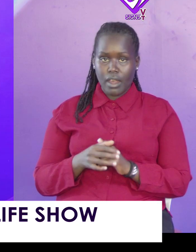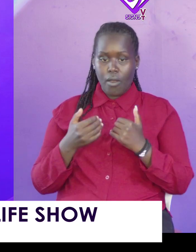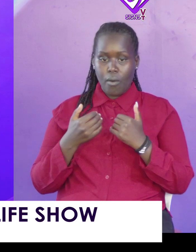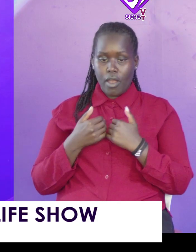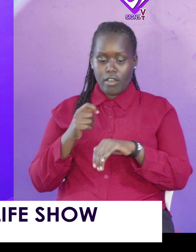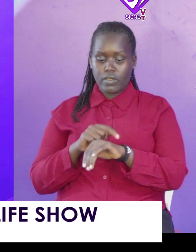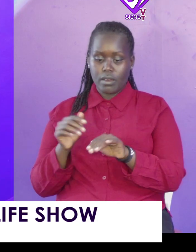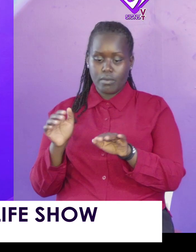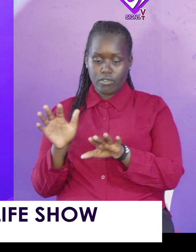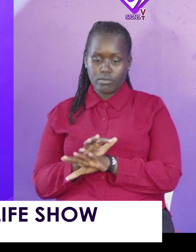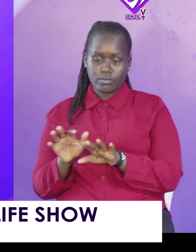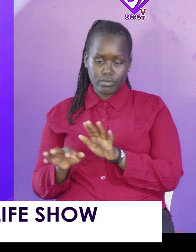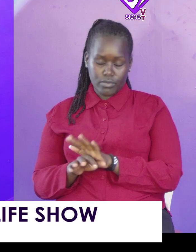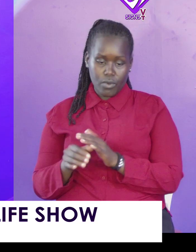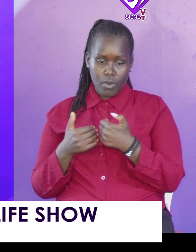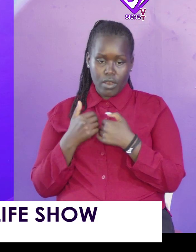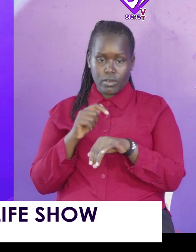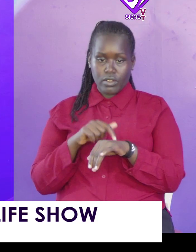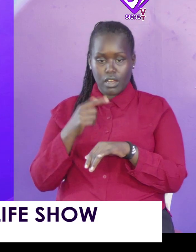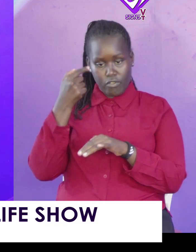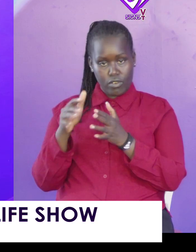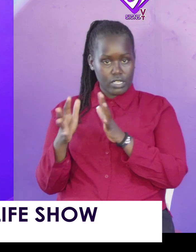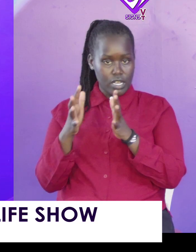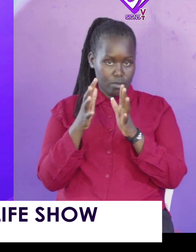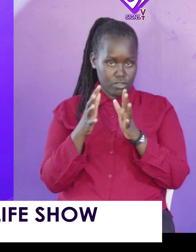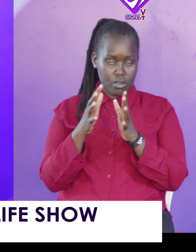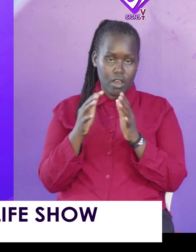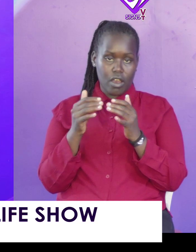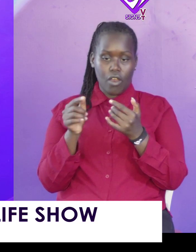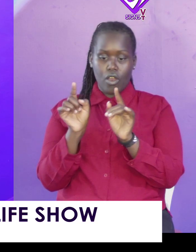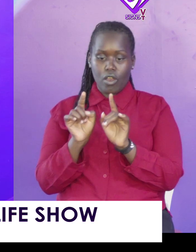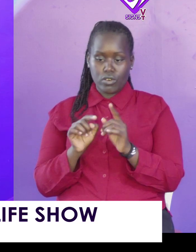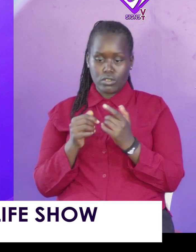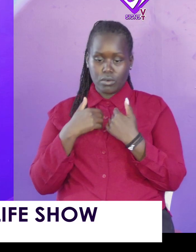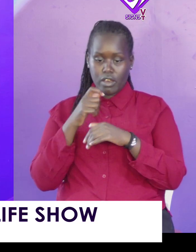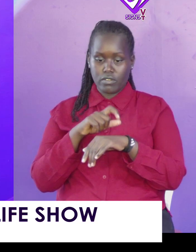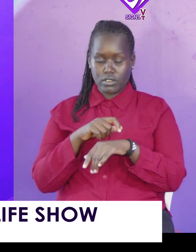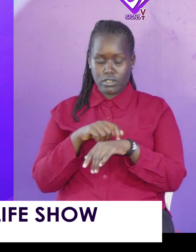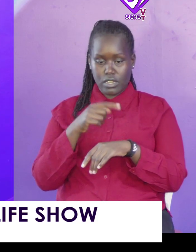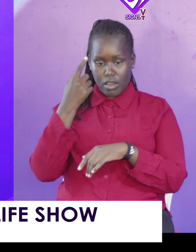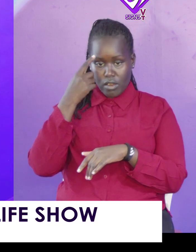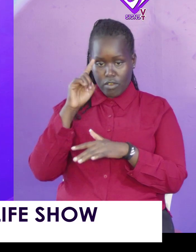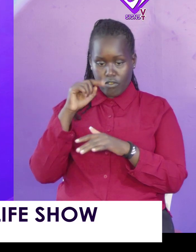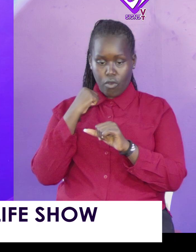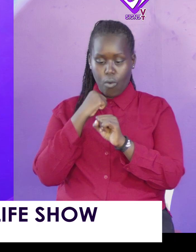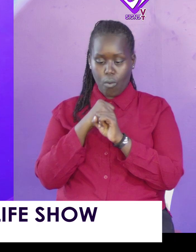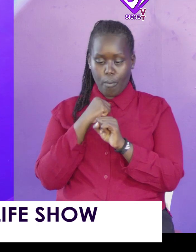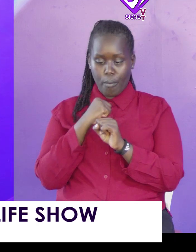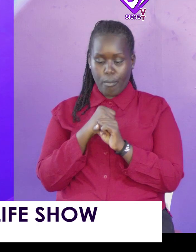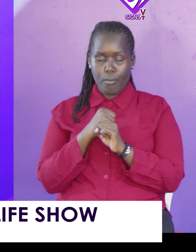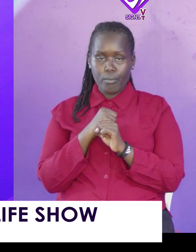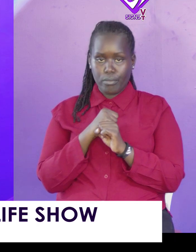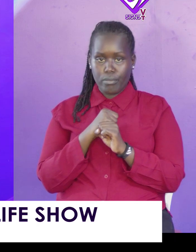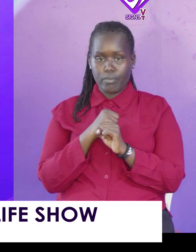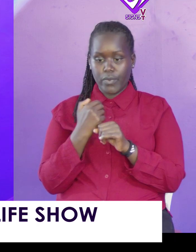for everything. There is time for celebration, and there is time for work.